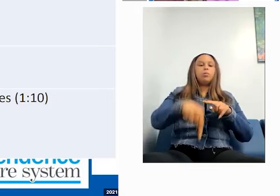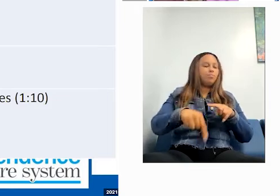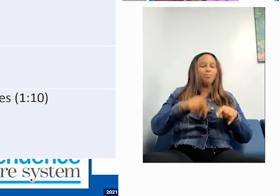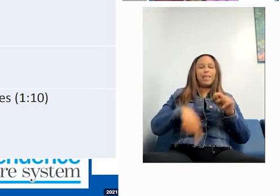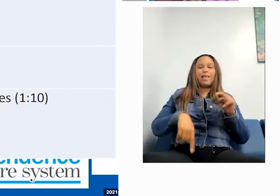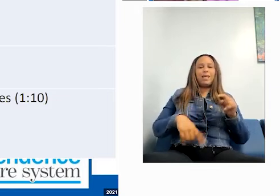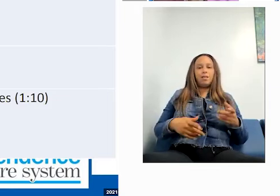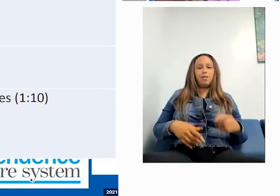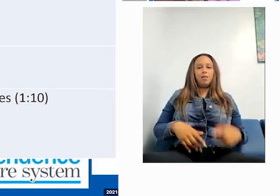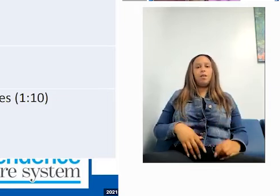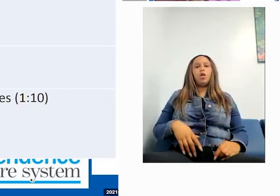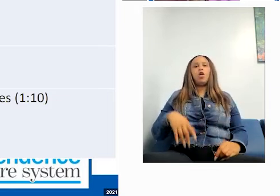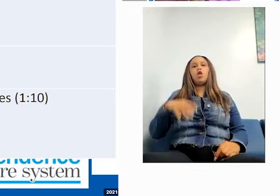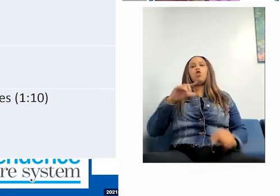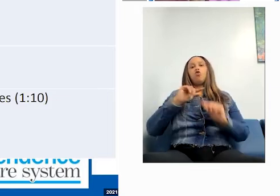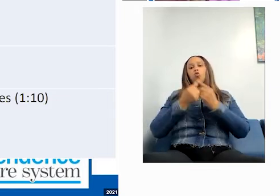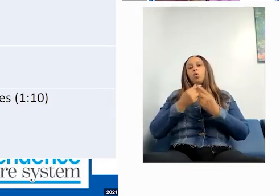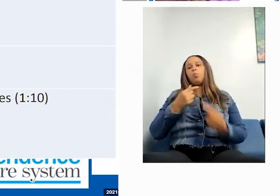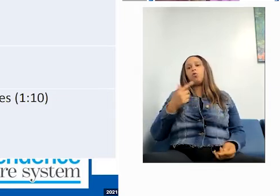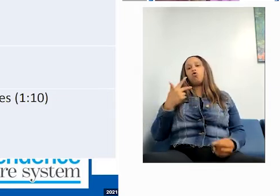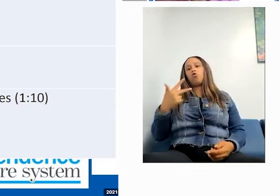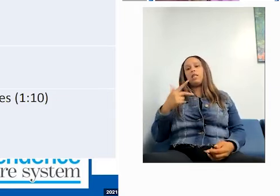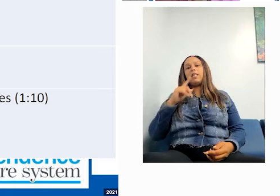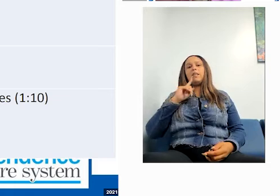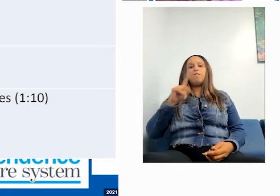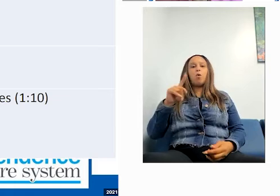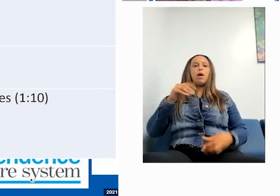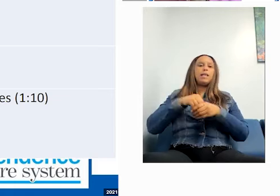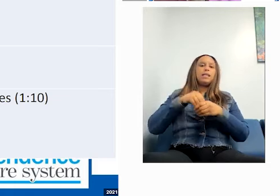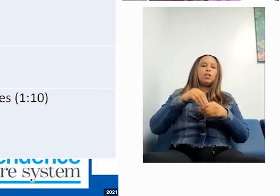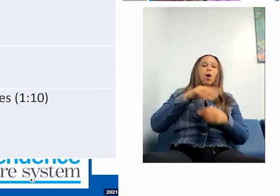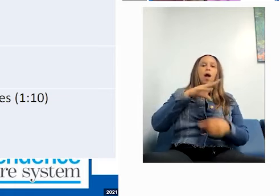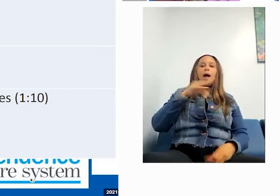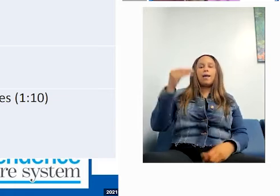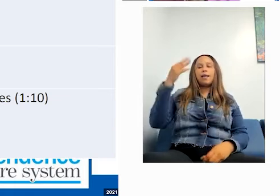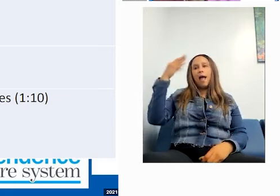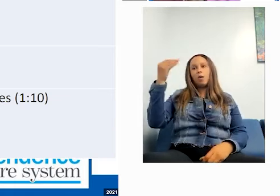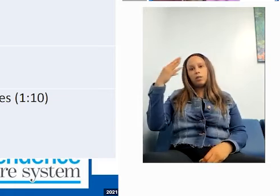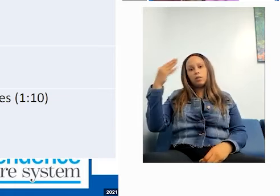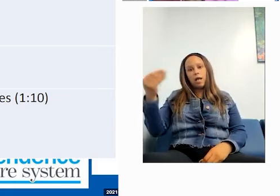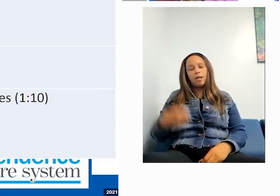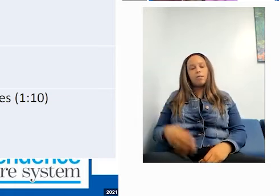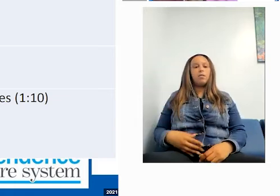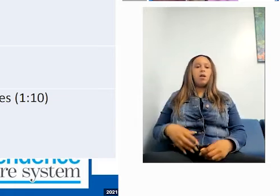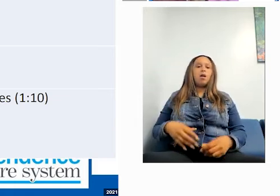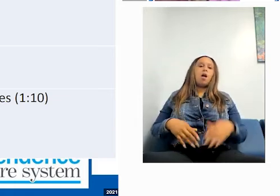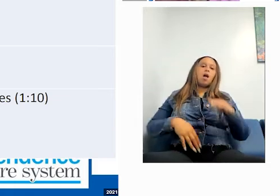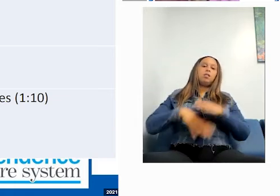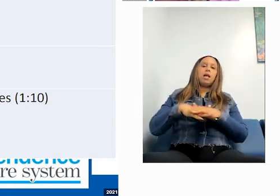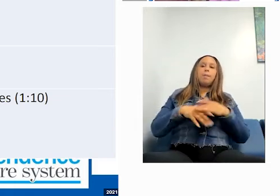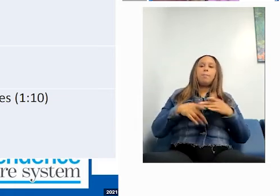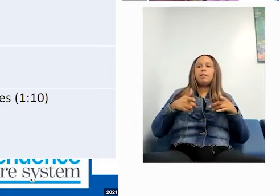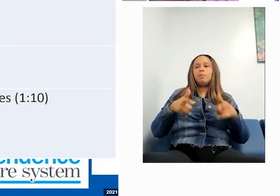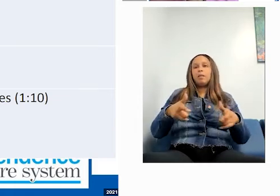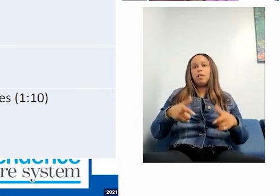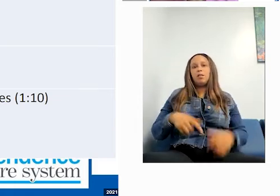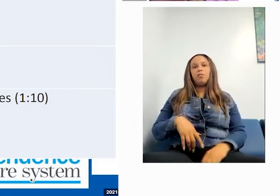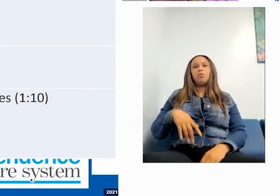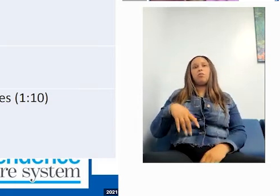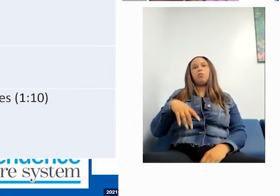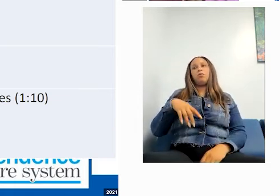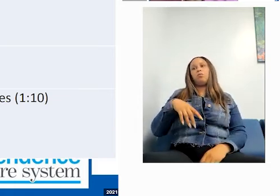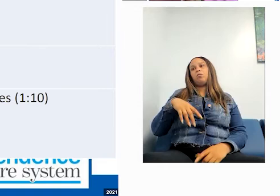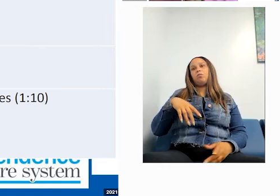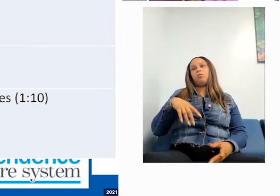outdoor, has increased climbing ability, minimum top speed is at least 4.5 miles an hour, and